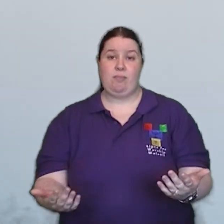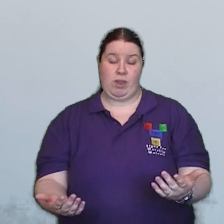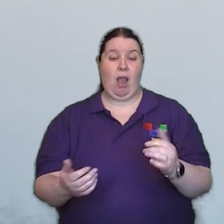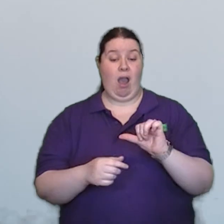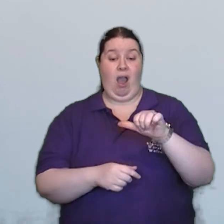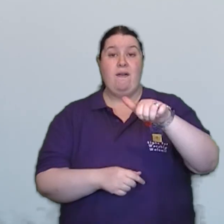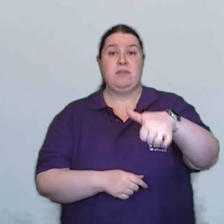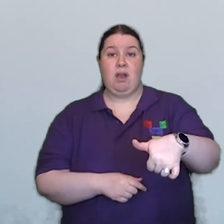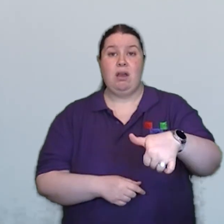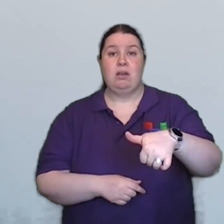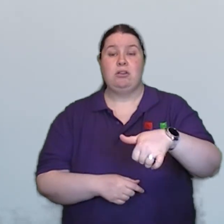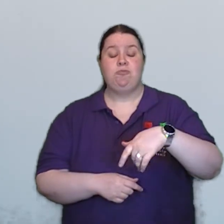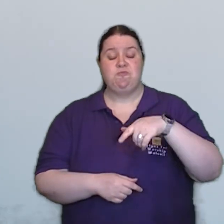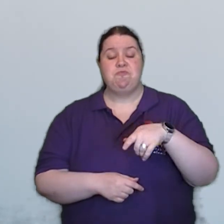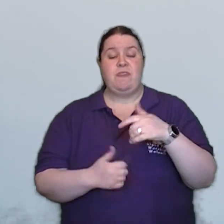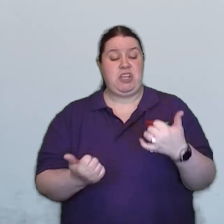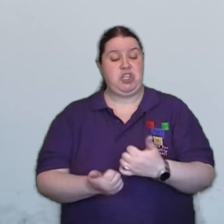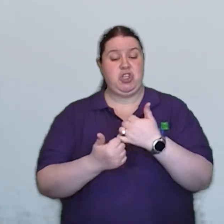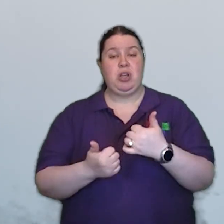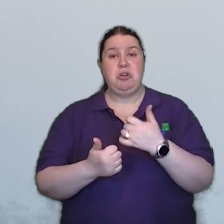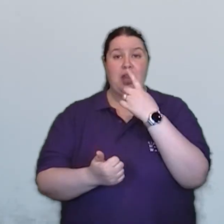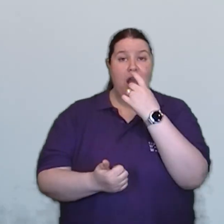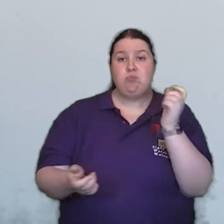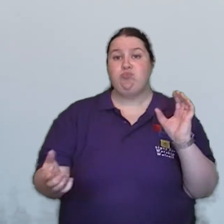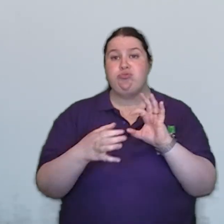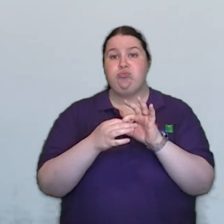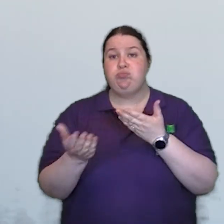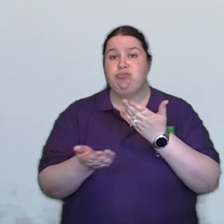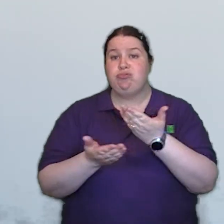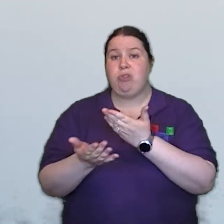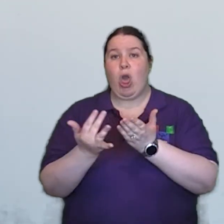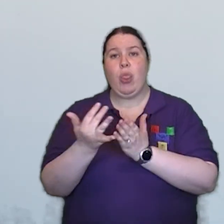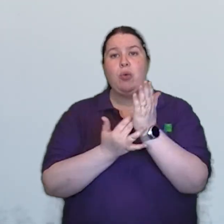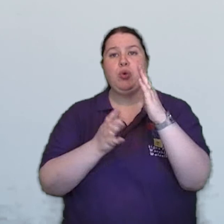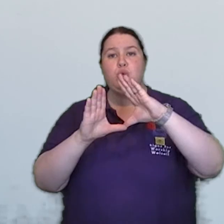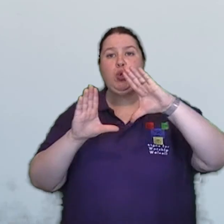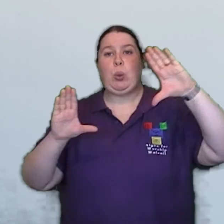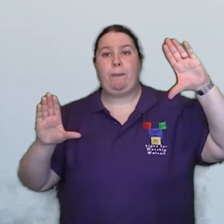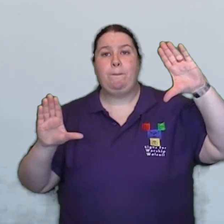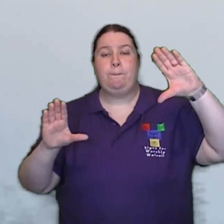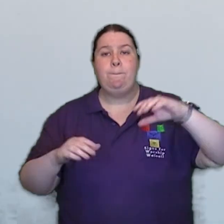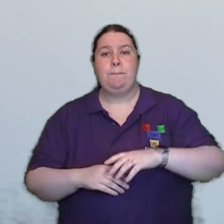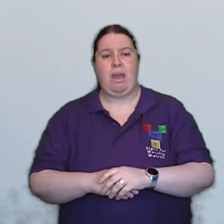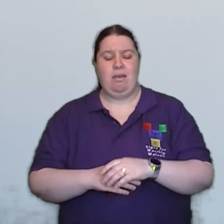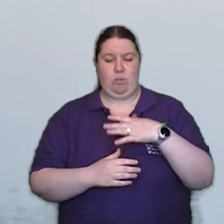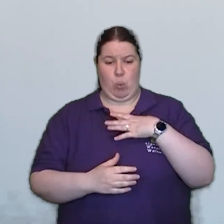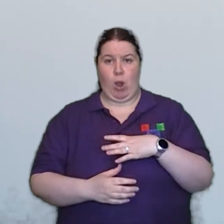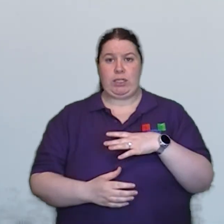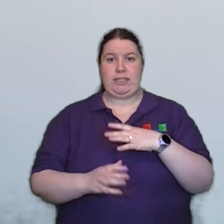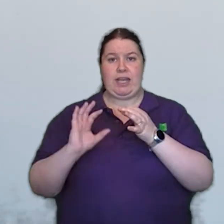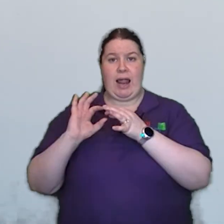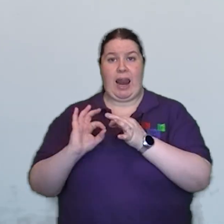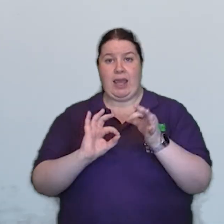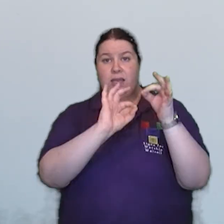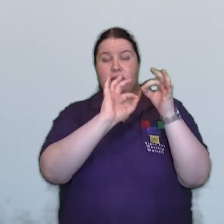As usual, after this service, there will be a chance to connect together and chat with others through a Zoom call. The link